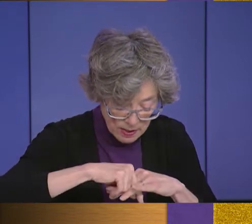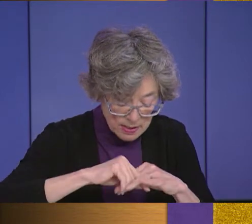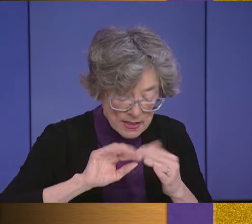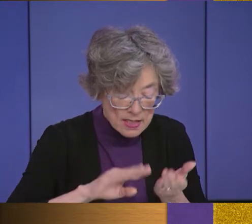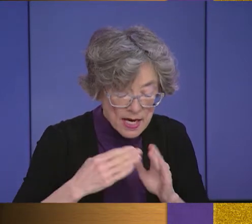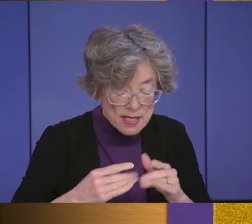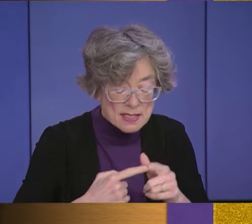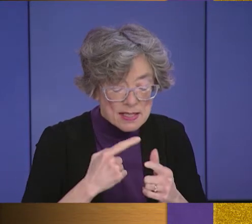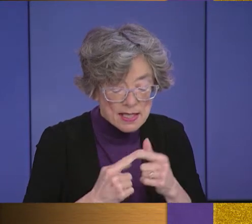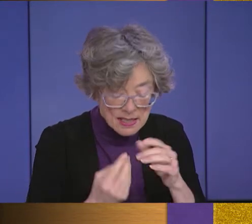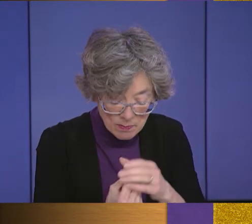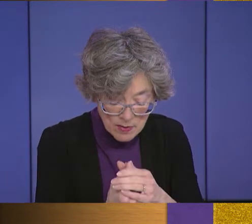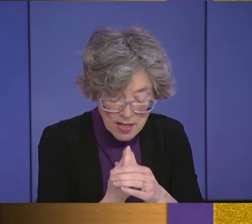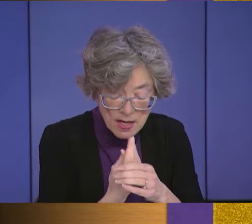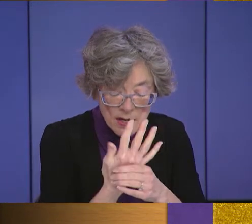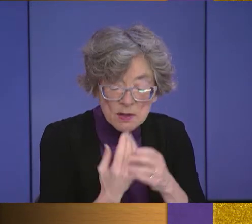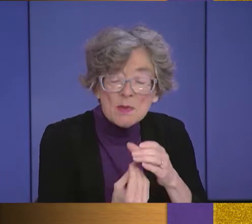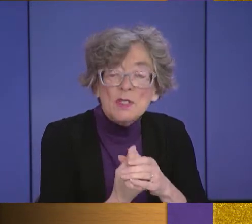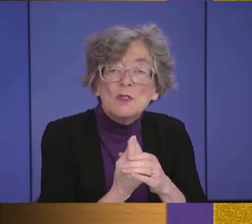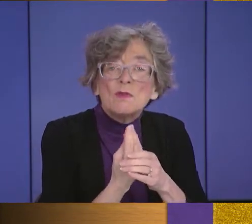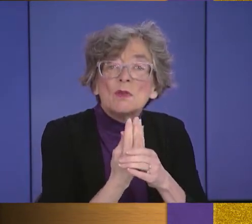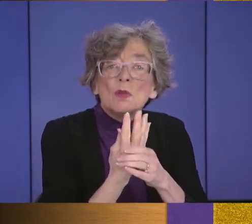dies, it bears much fruit.